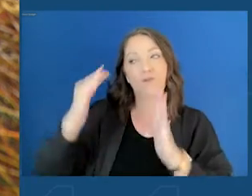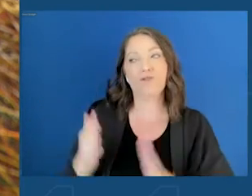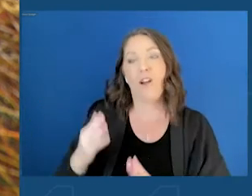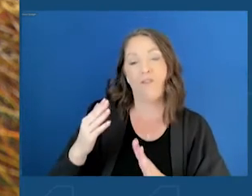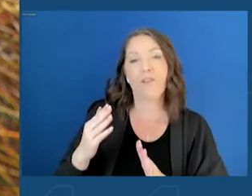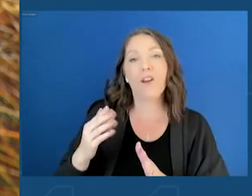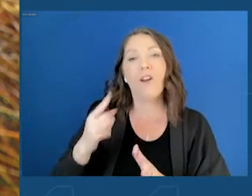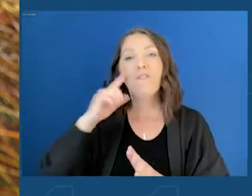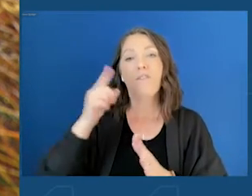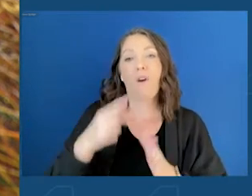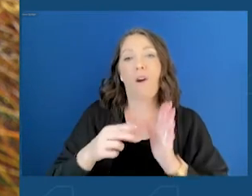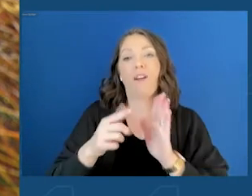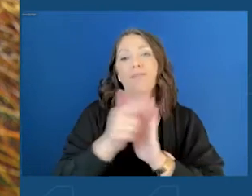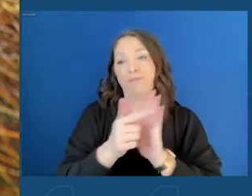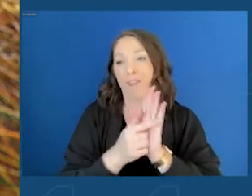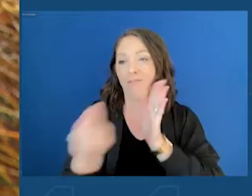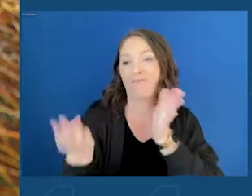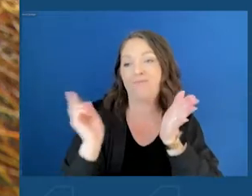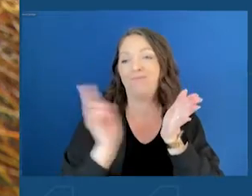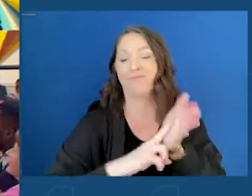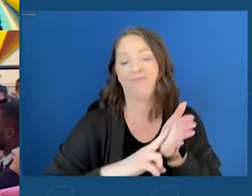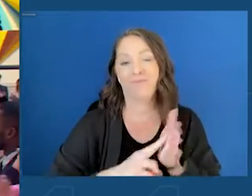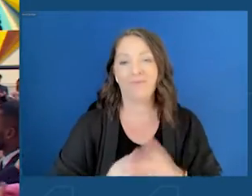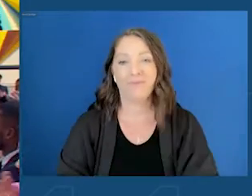for signing Clean Slate into law.